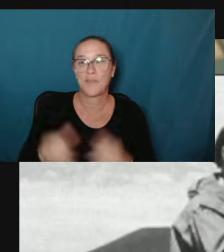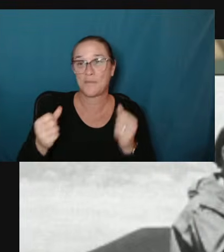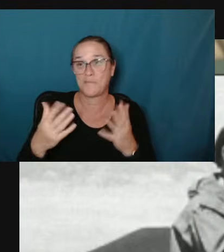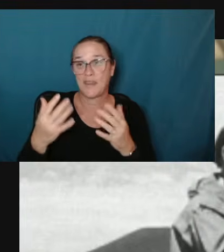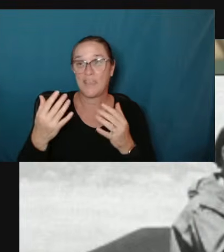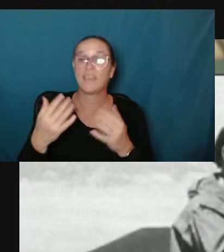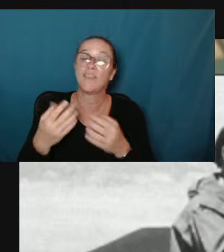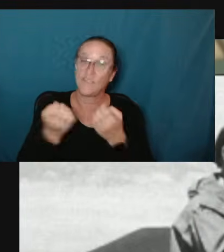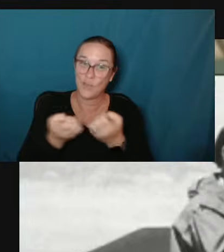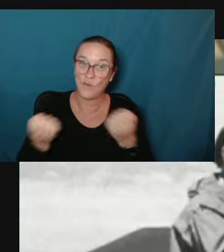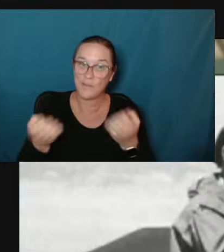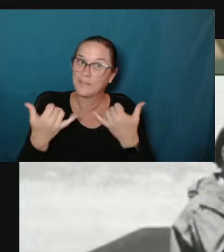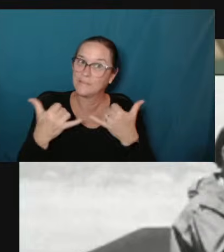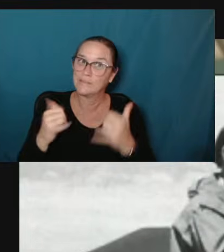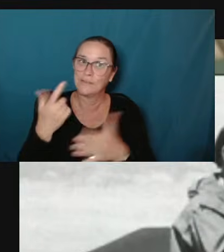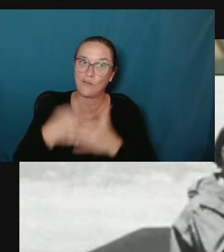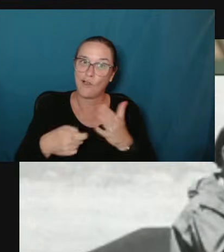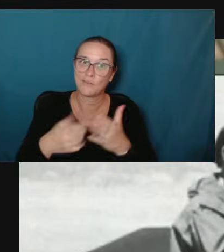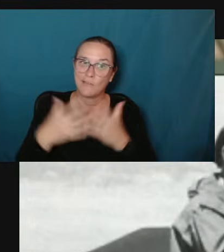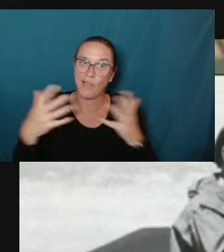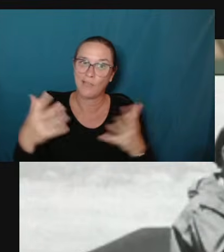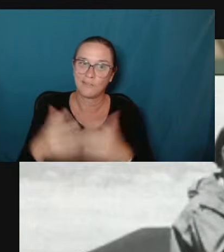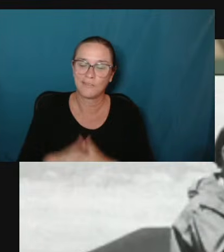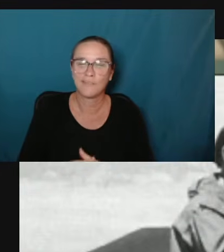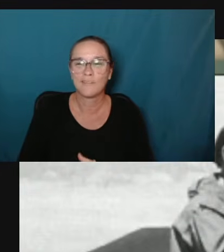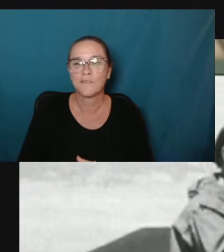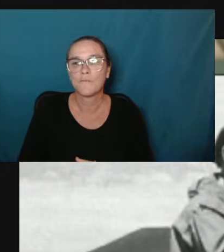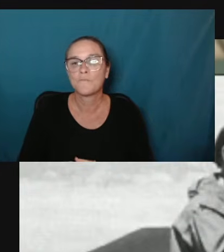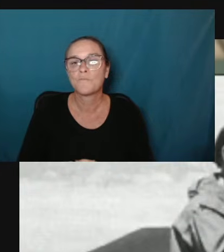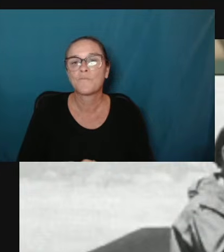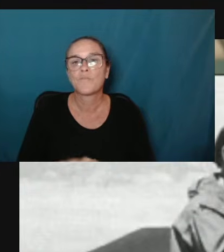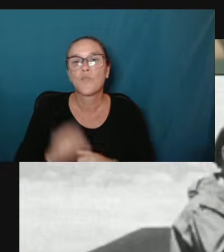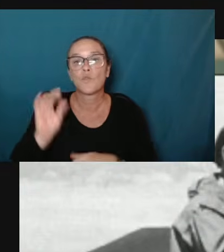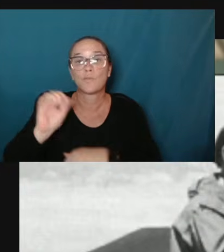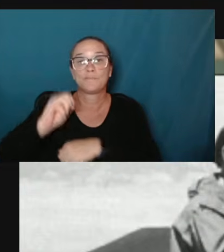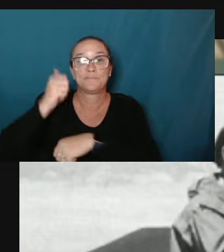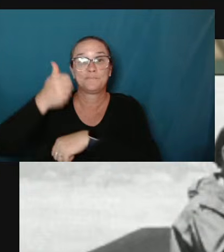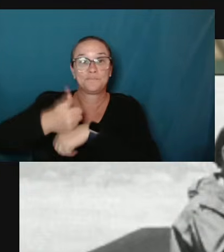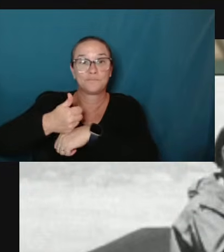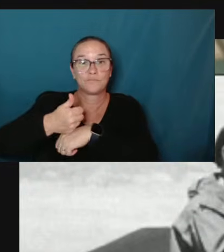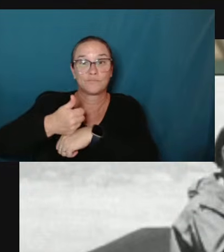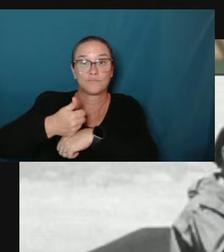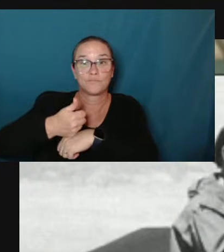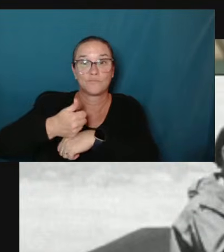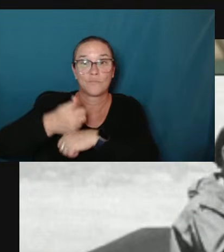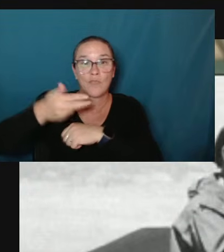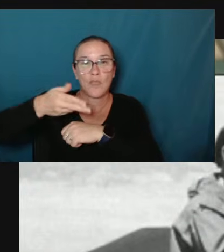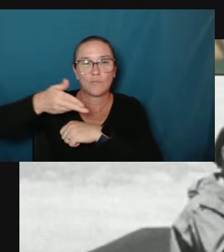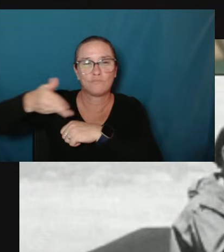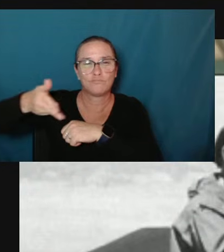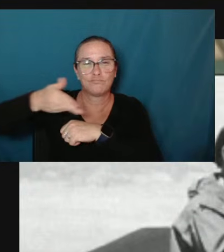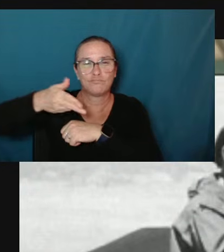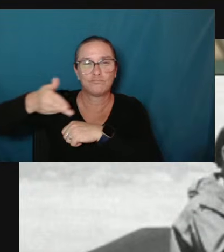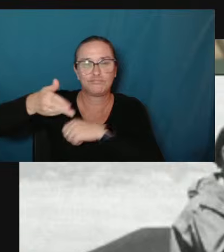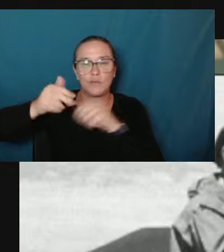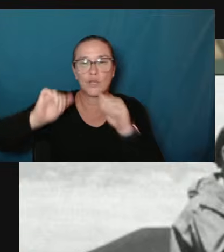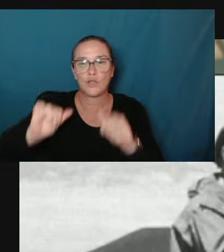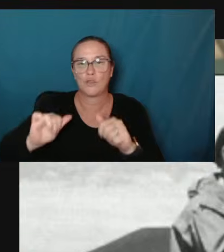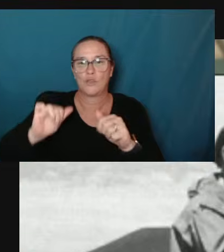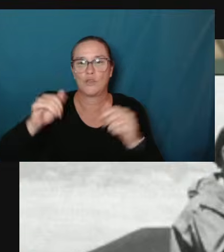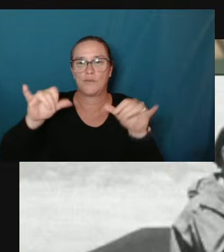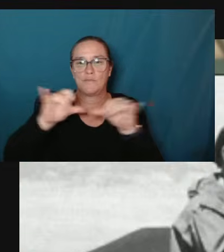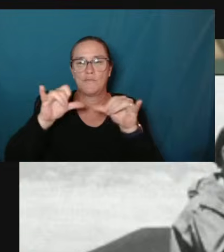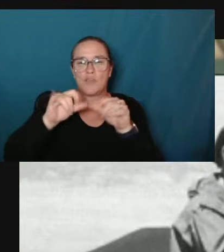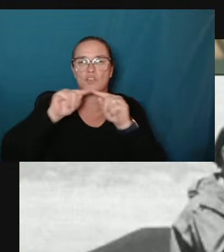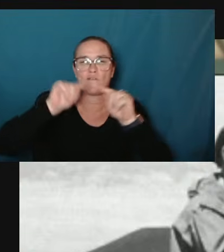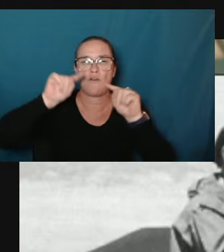to be honest. So they deployed this geodometer, this laser ranging instrument that could measure over great